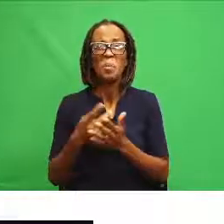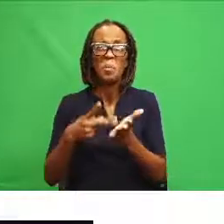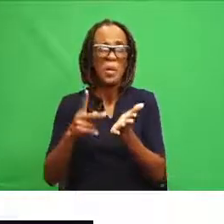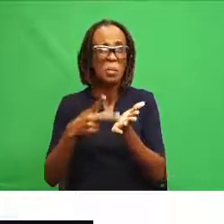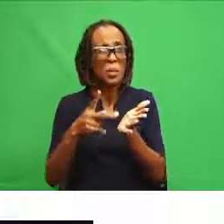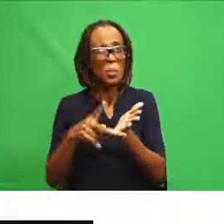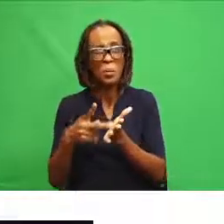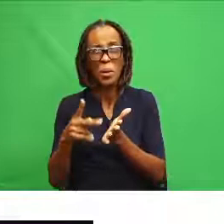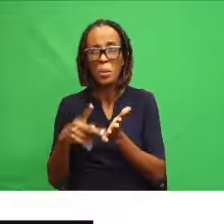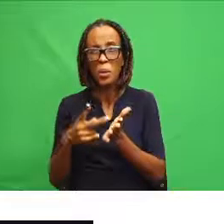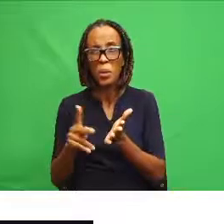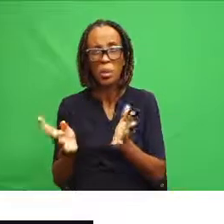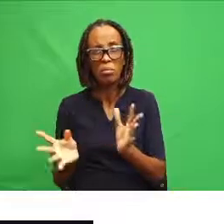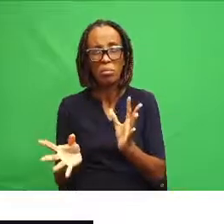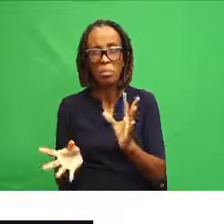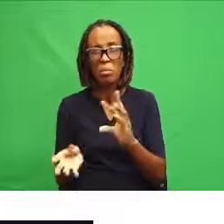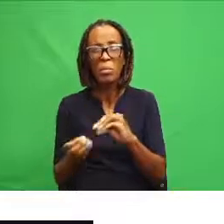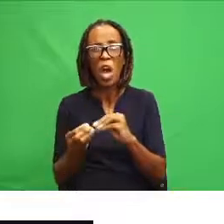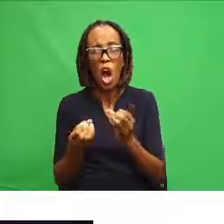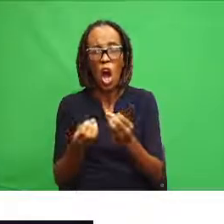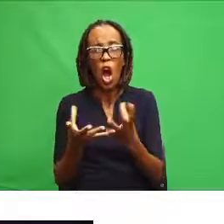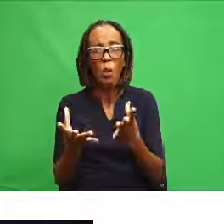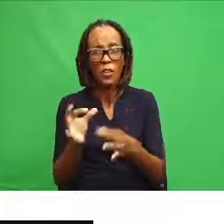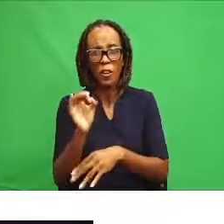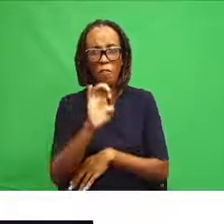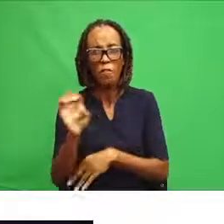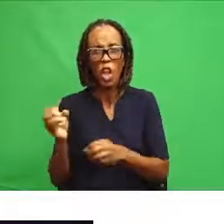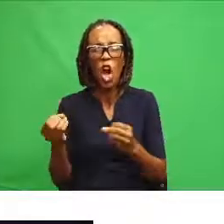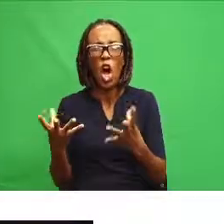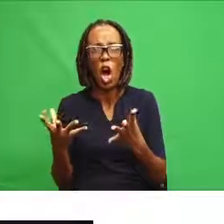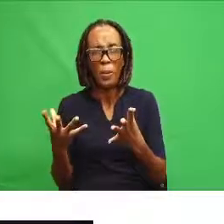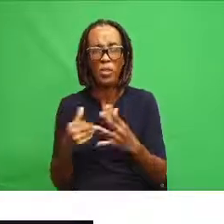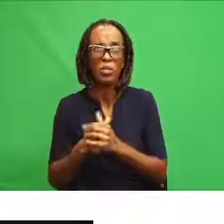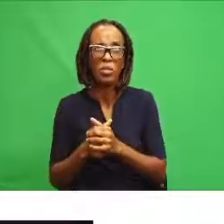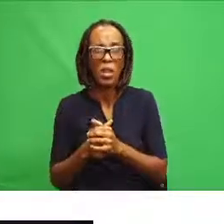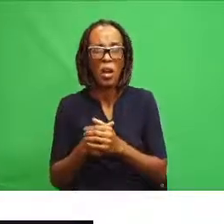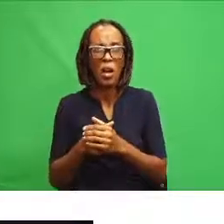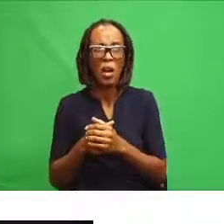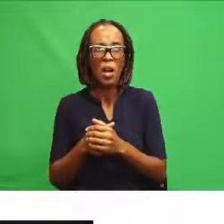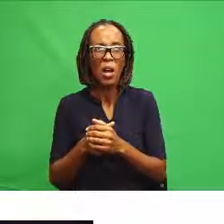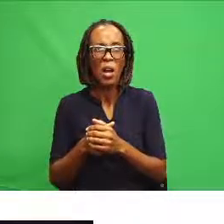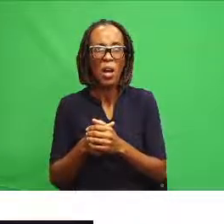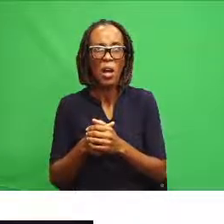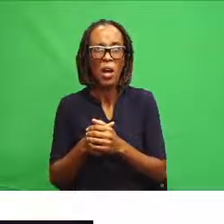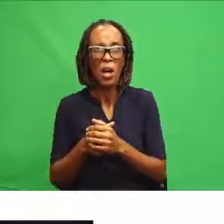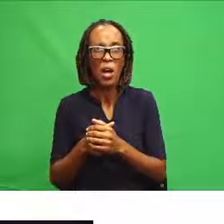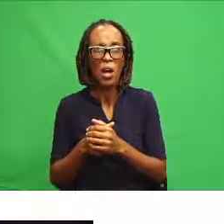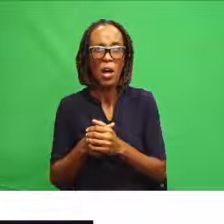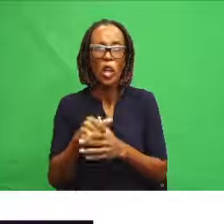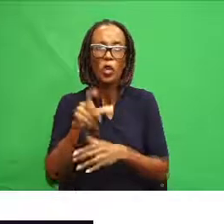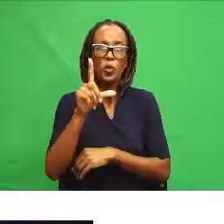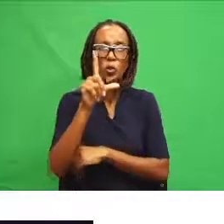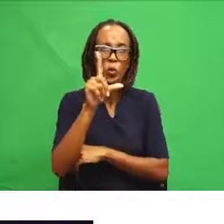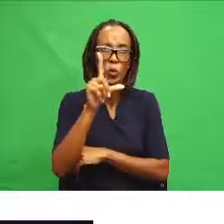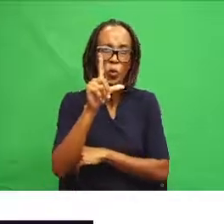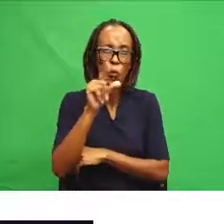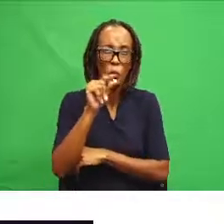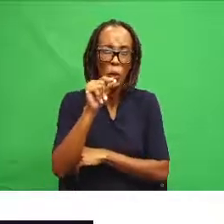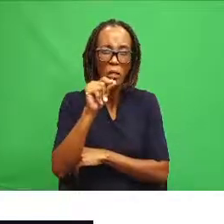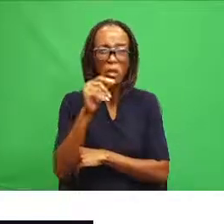ancillary fees attached to that process will range somewhere between $20,000 and